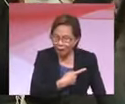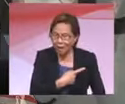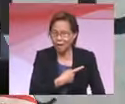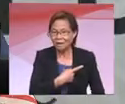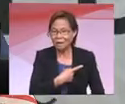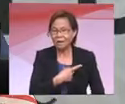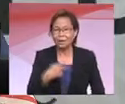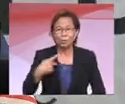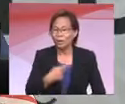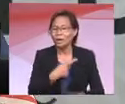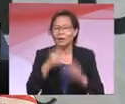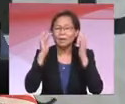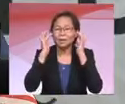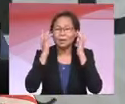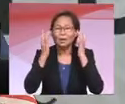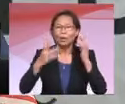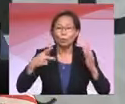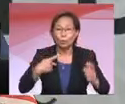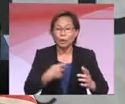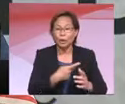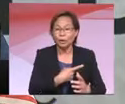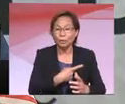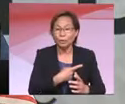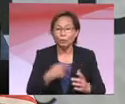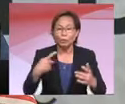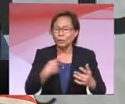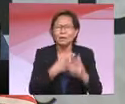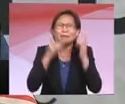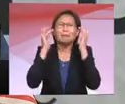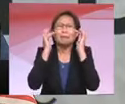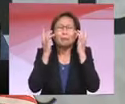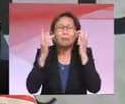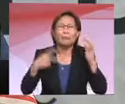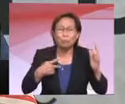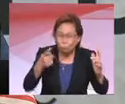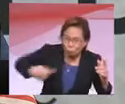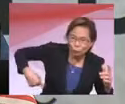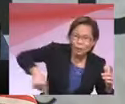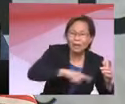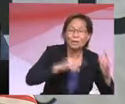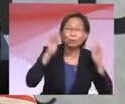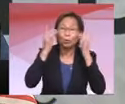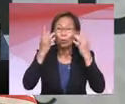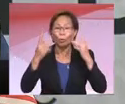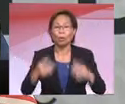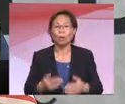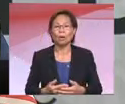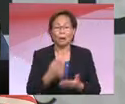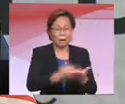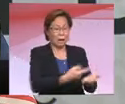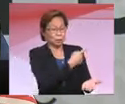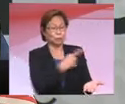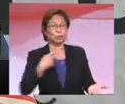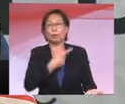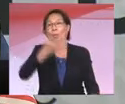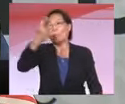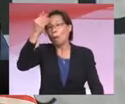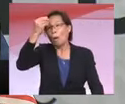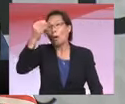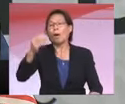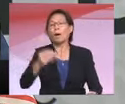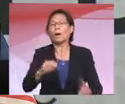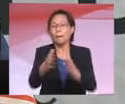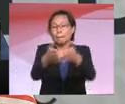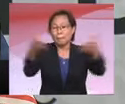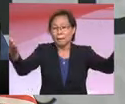know. Not the ministry. We are not in the know. So in terms of, we only got to know last week when this was raised by the